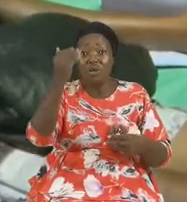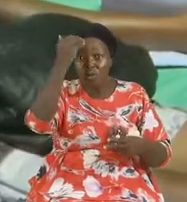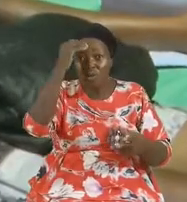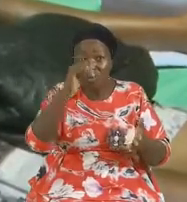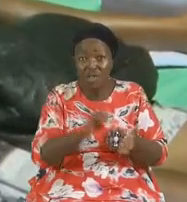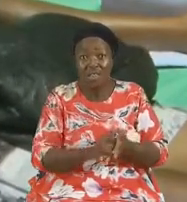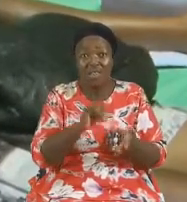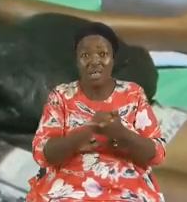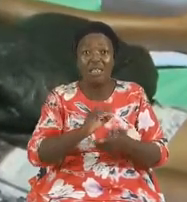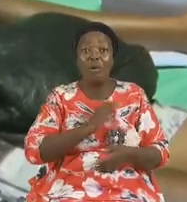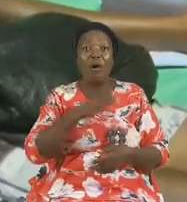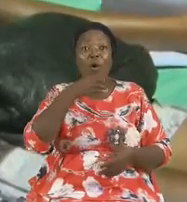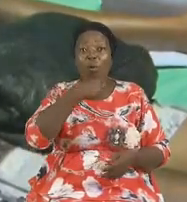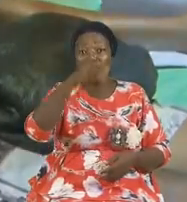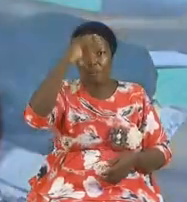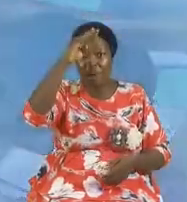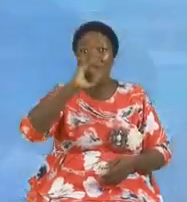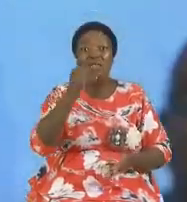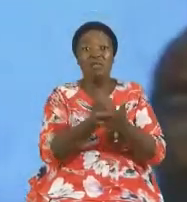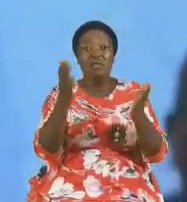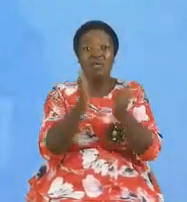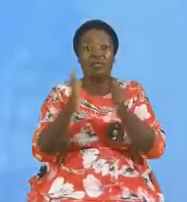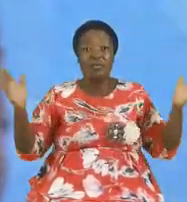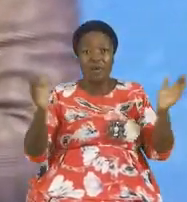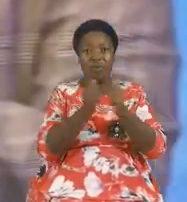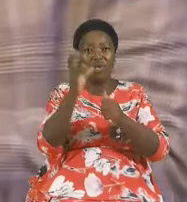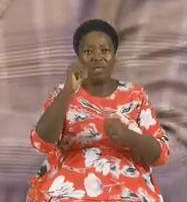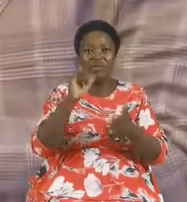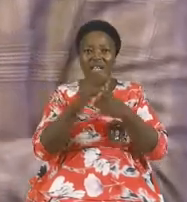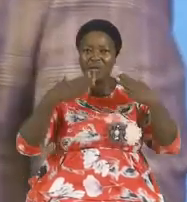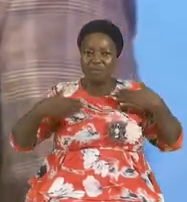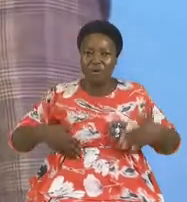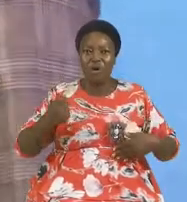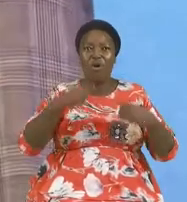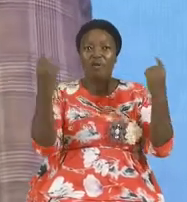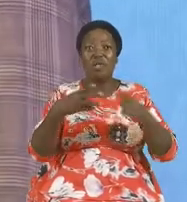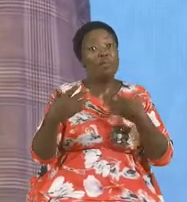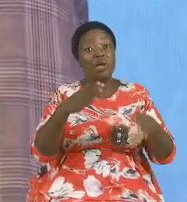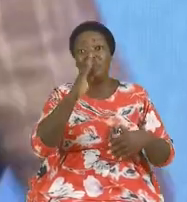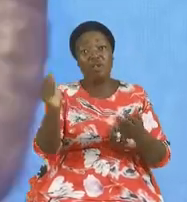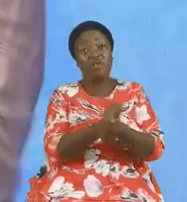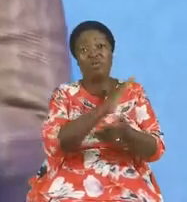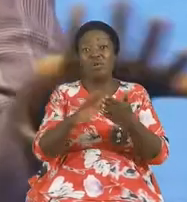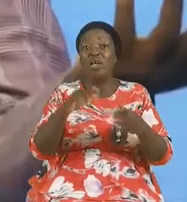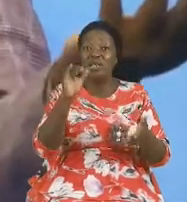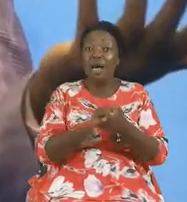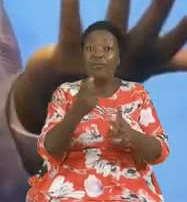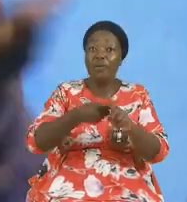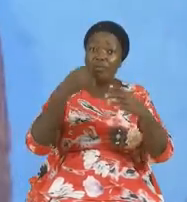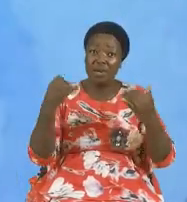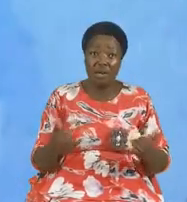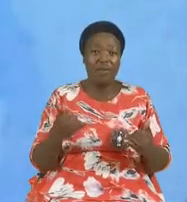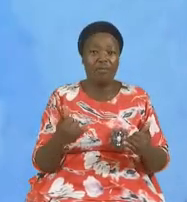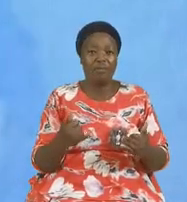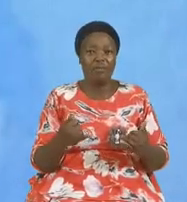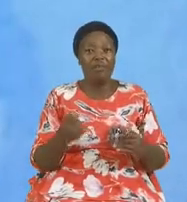Knowing this, you have to know that. That our old man is crucified with him. That the body of